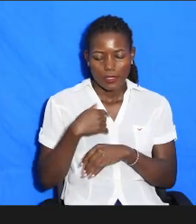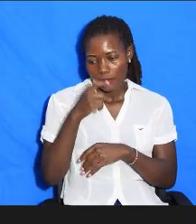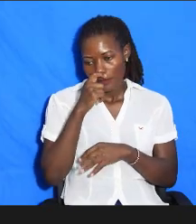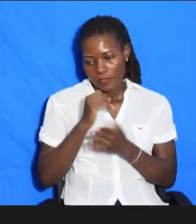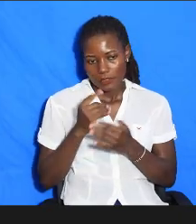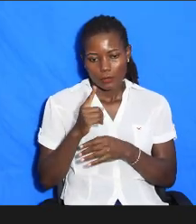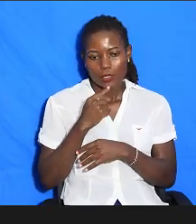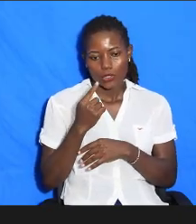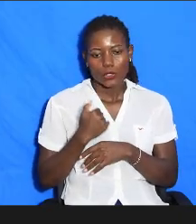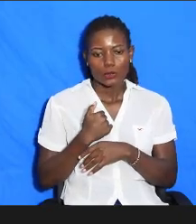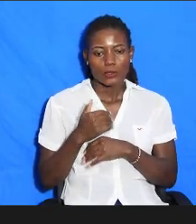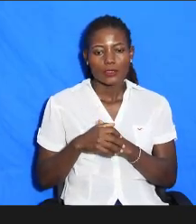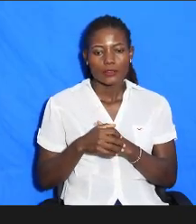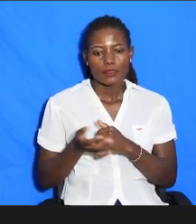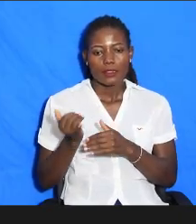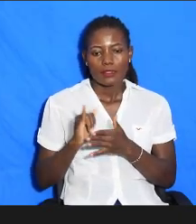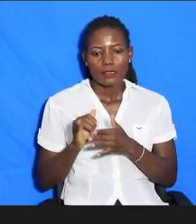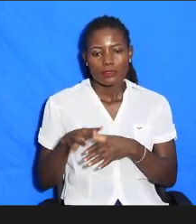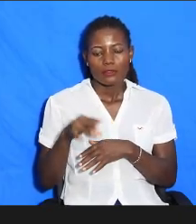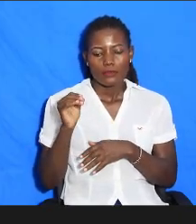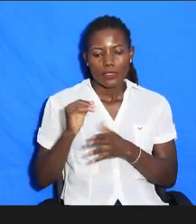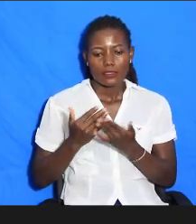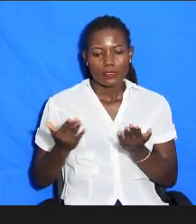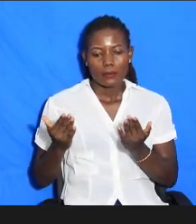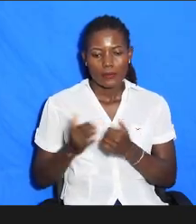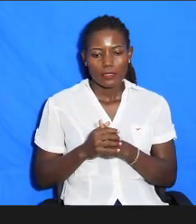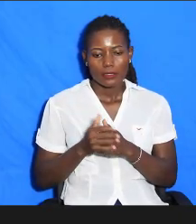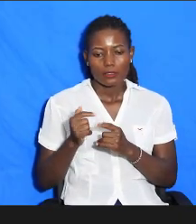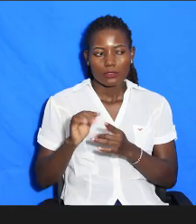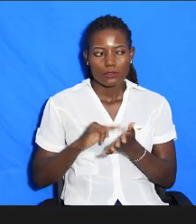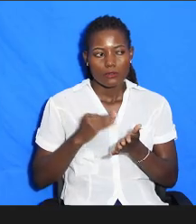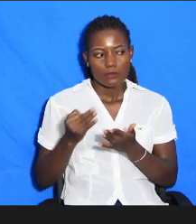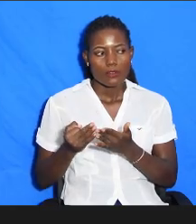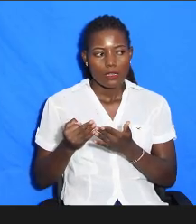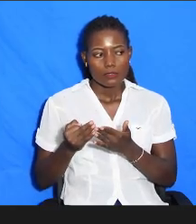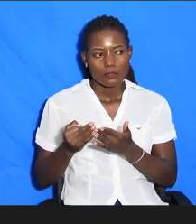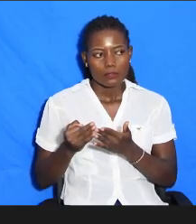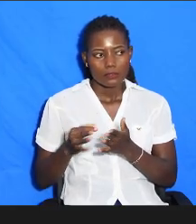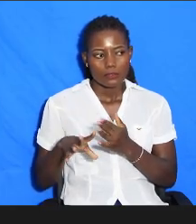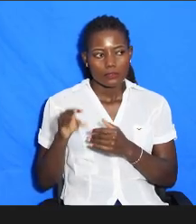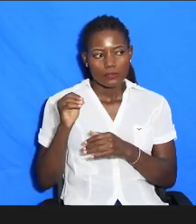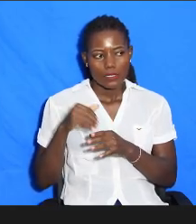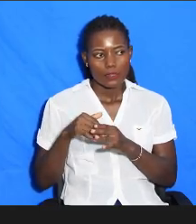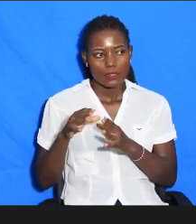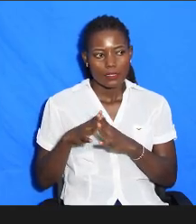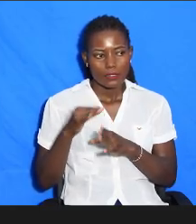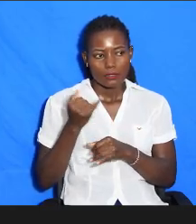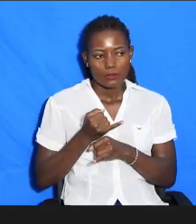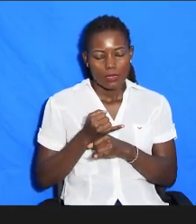that to find something to fund this career or this